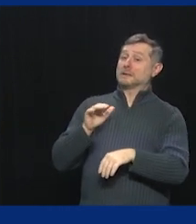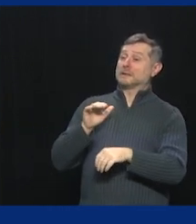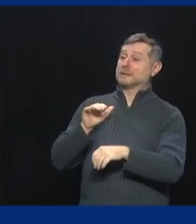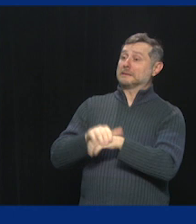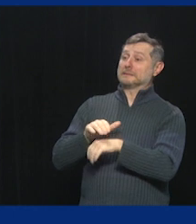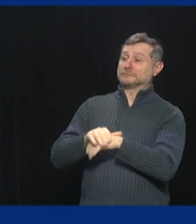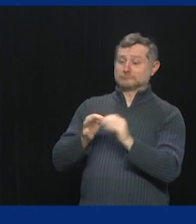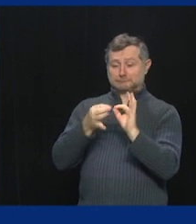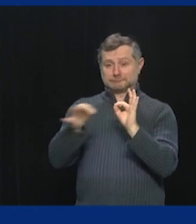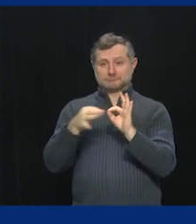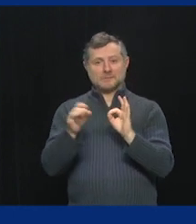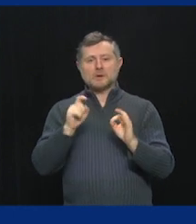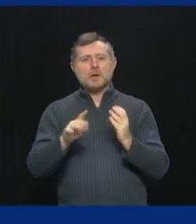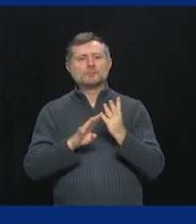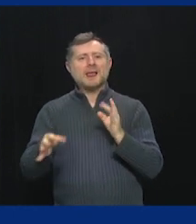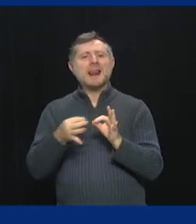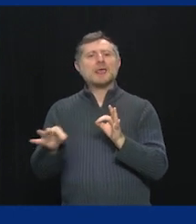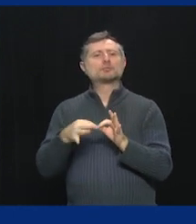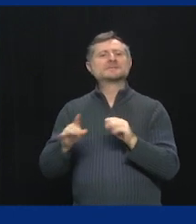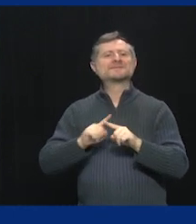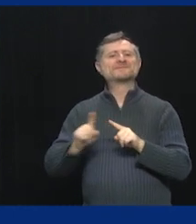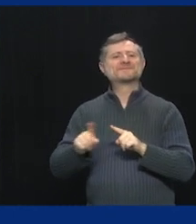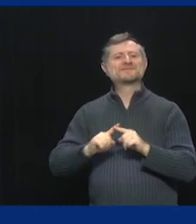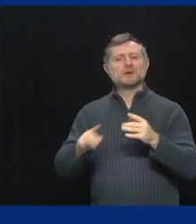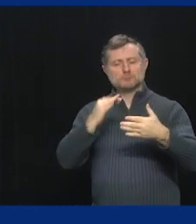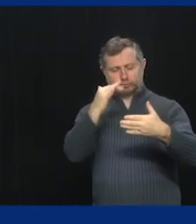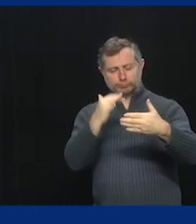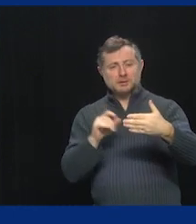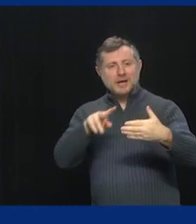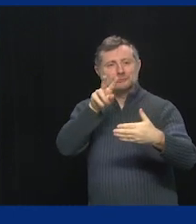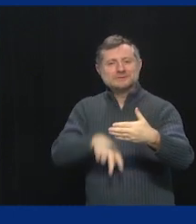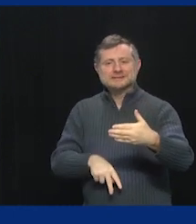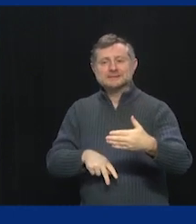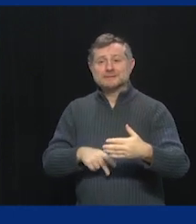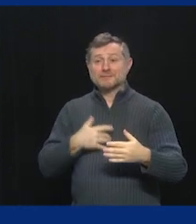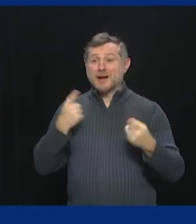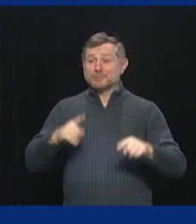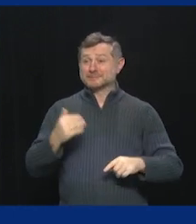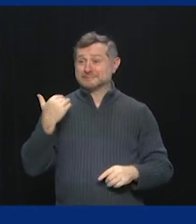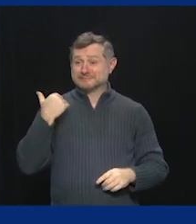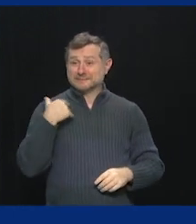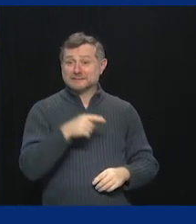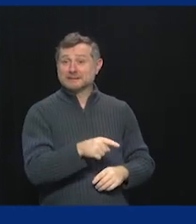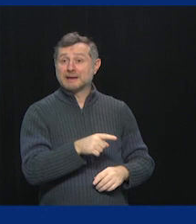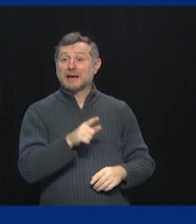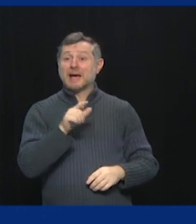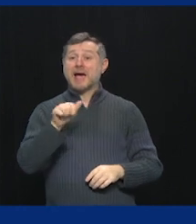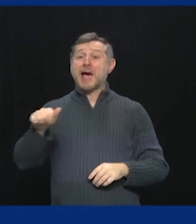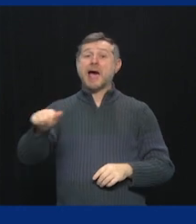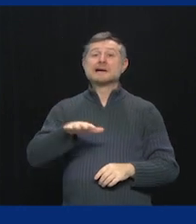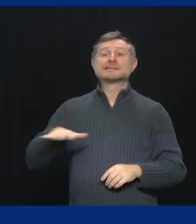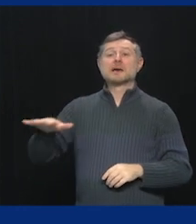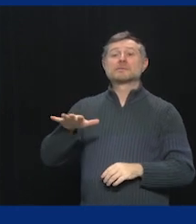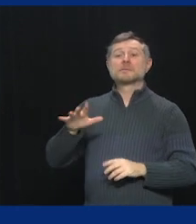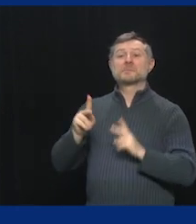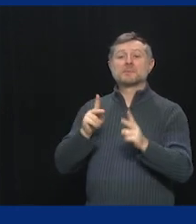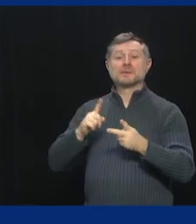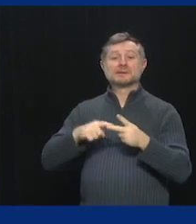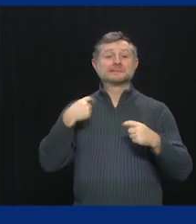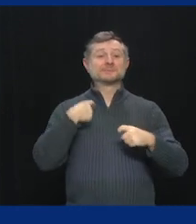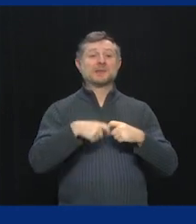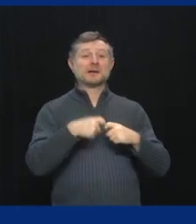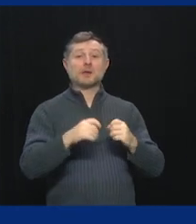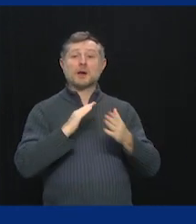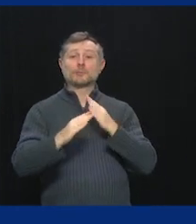languages, to let people know that they are in danger. That's what happened in people in Asian communities and Hispanic communities, where they may have not